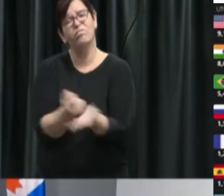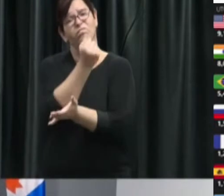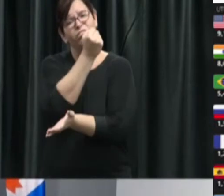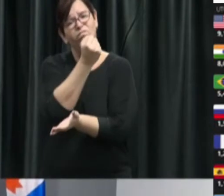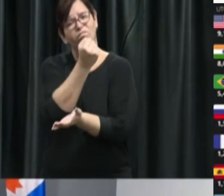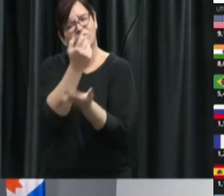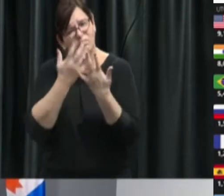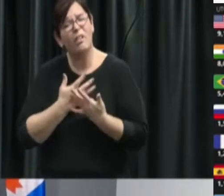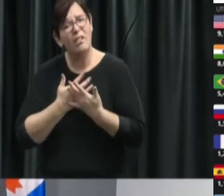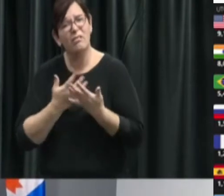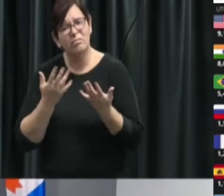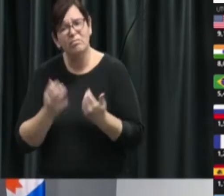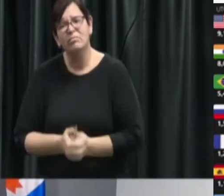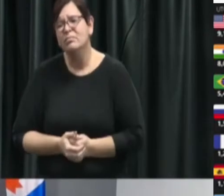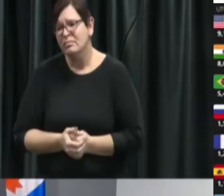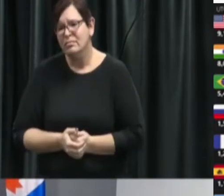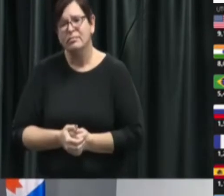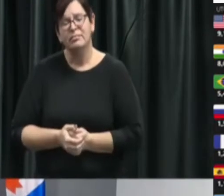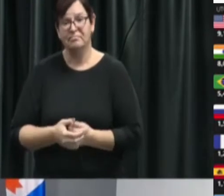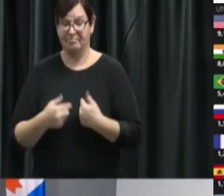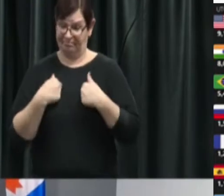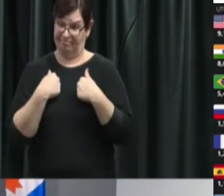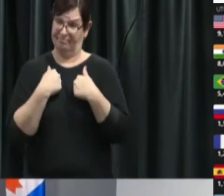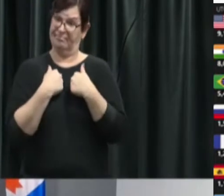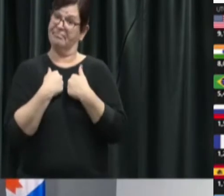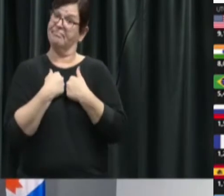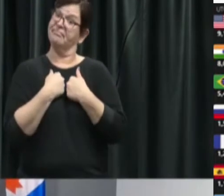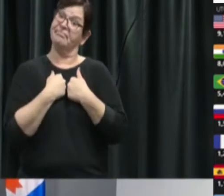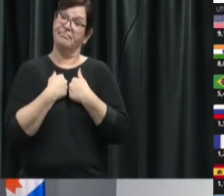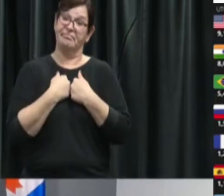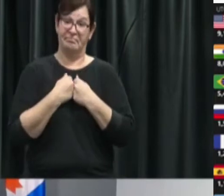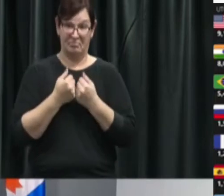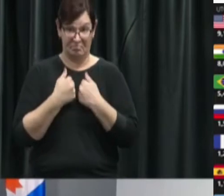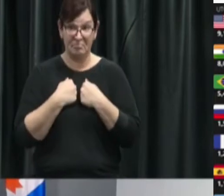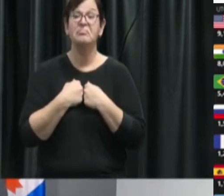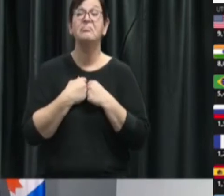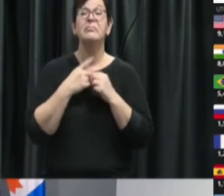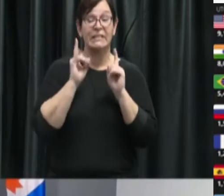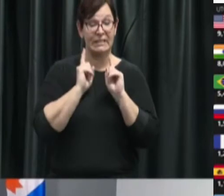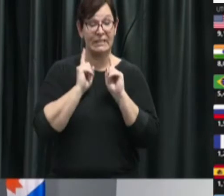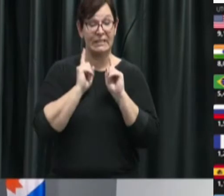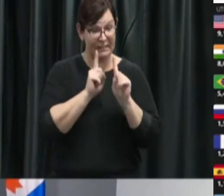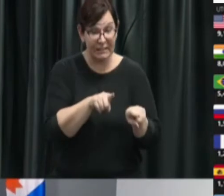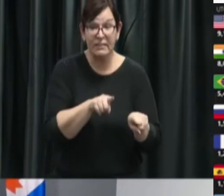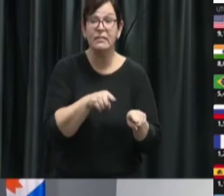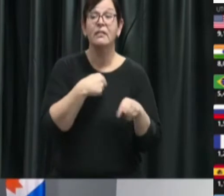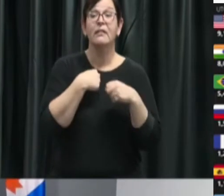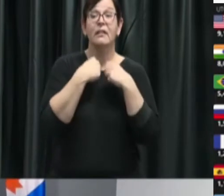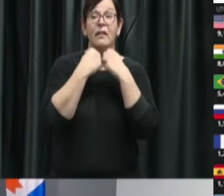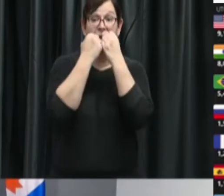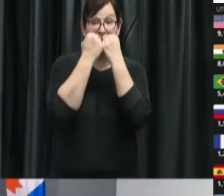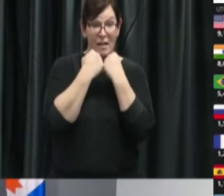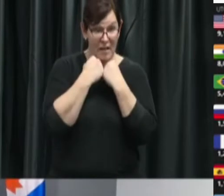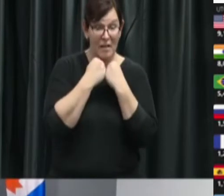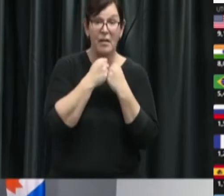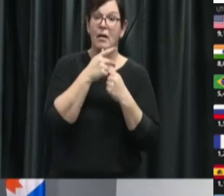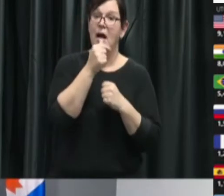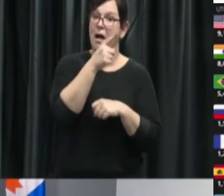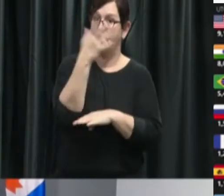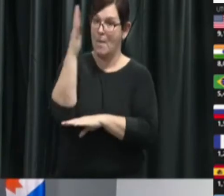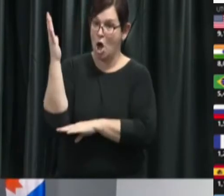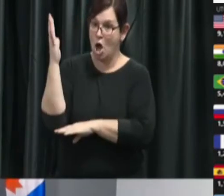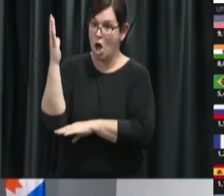I myself, one time went to a park and pulled a mask down that I was wearing and was rightly criticized for that, and I apologize for that.